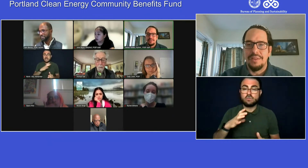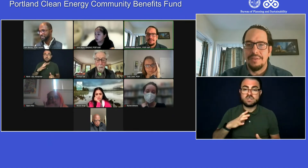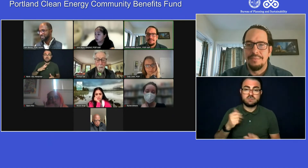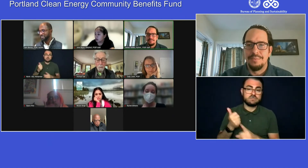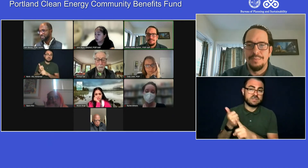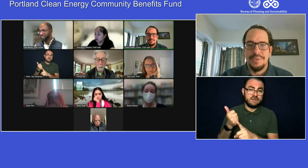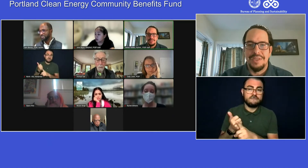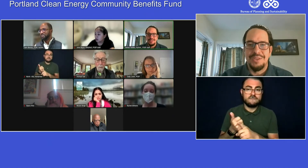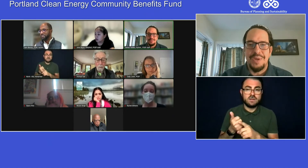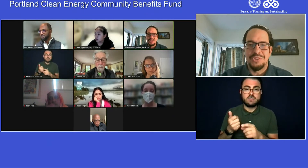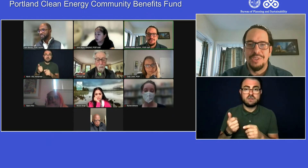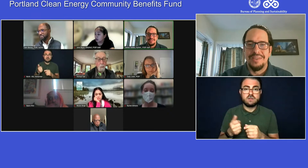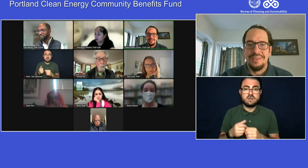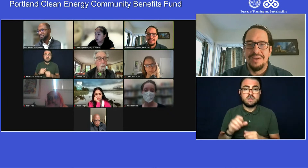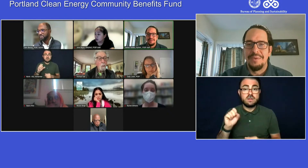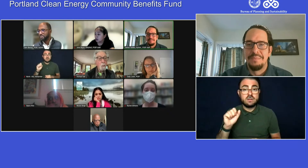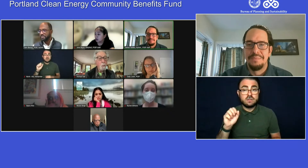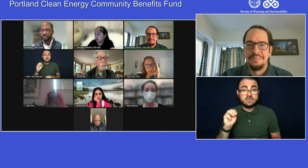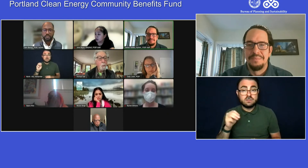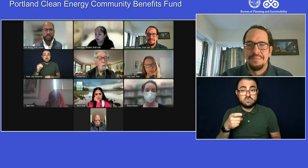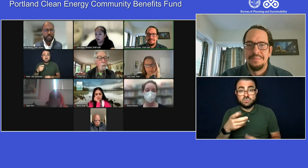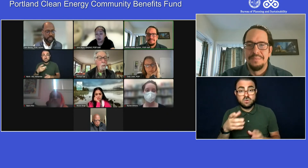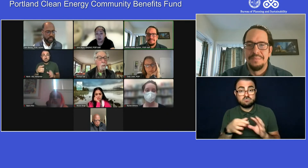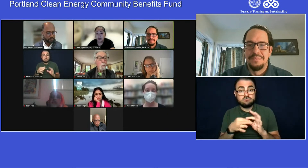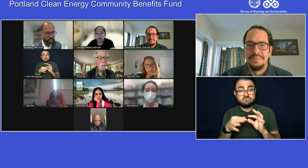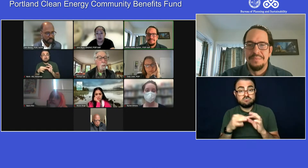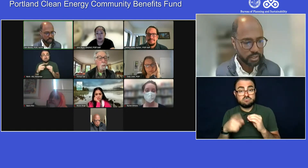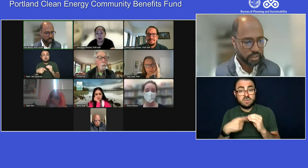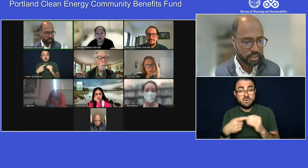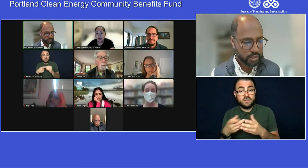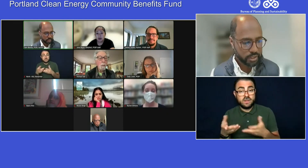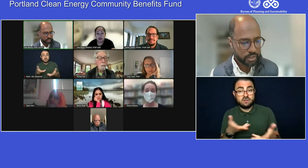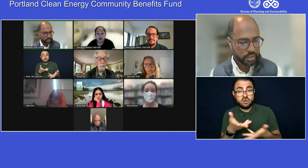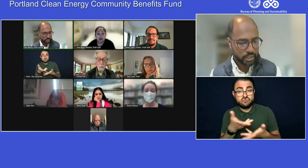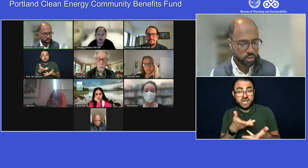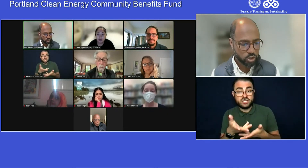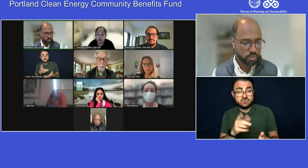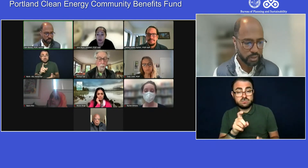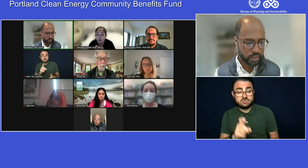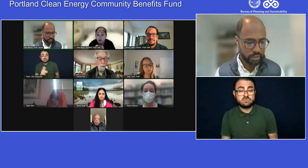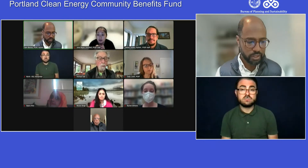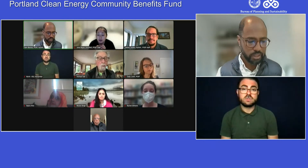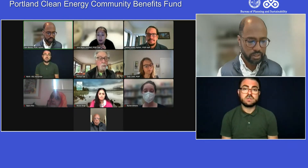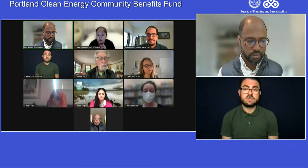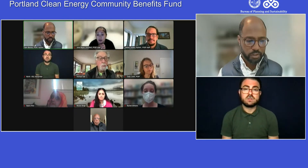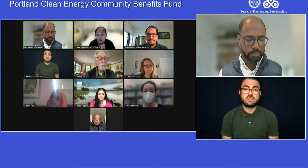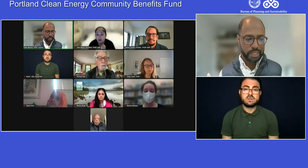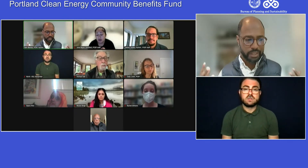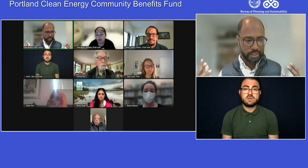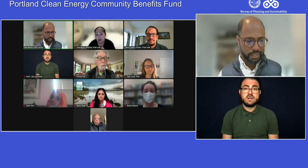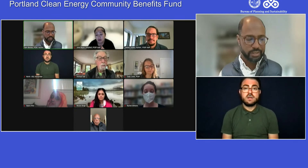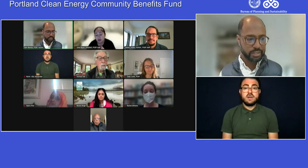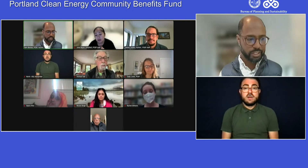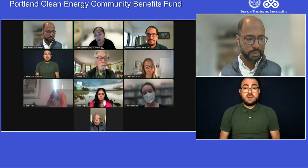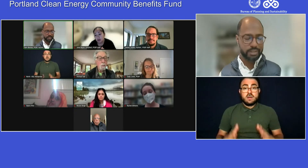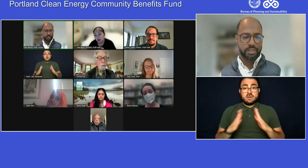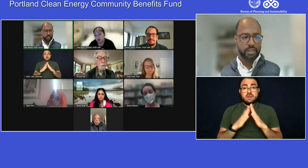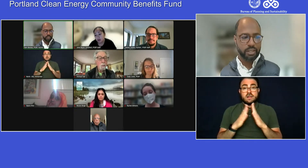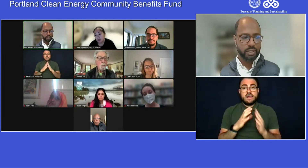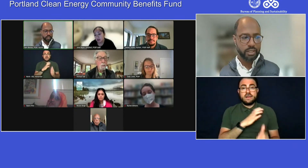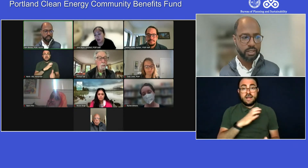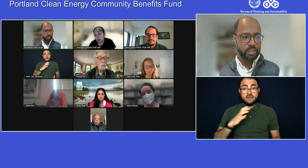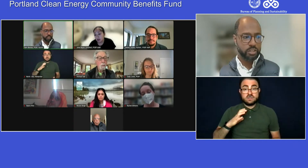talk about the interaction there? Yeah, the city council is ultimately the body that, yes,